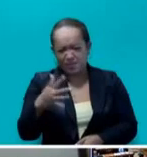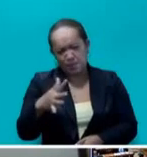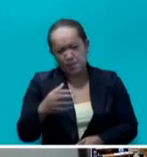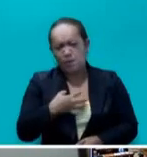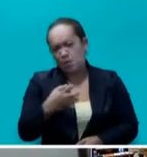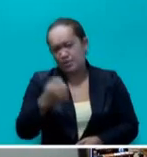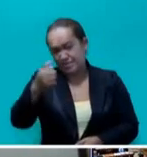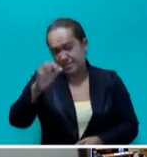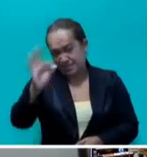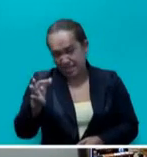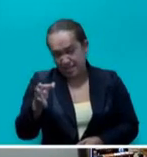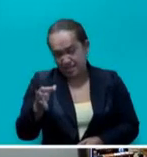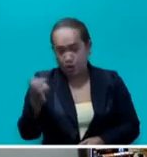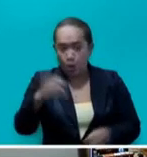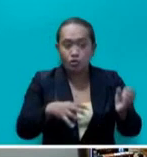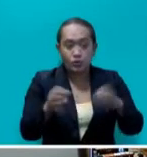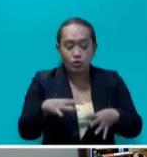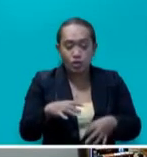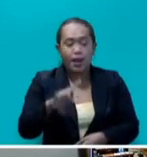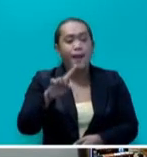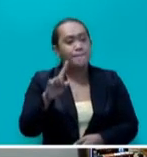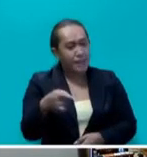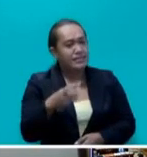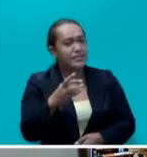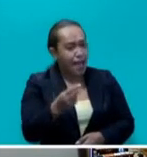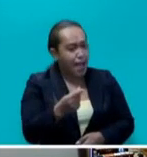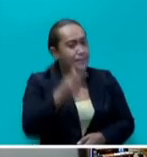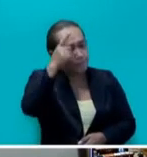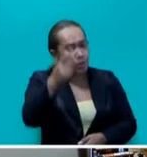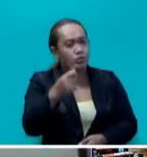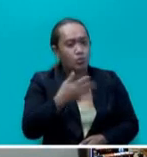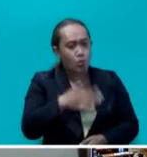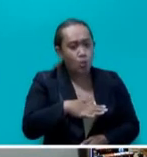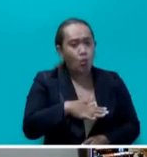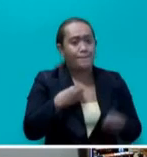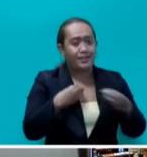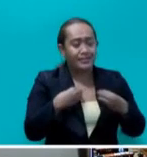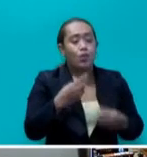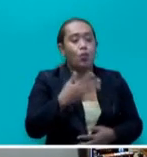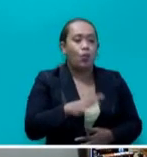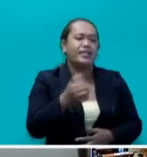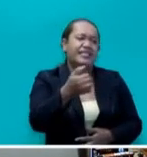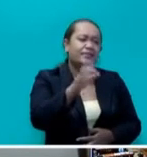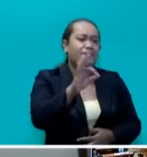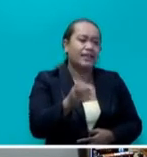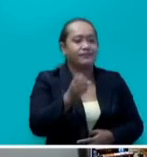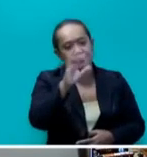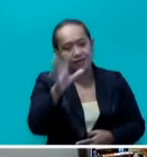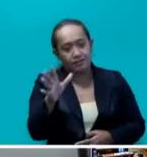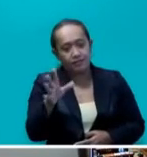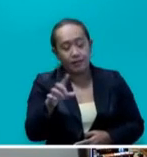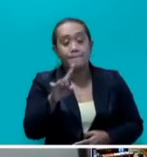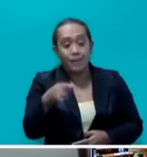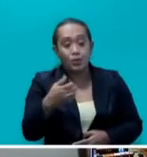all employers said that they didn't want it to increase to 6%, but this essentially, we've increased it to 6%. However, we've